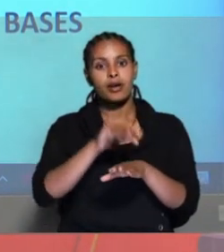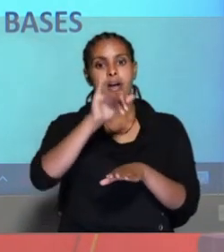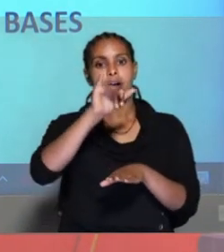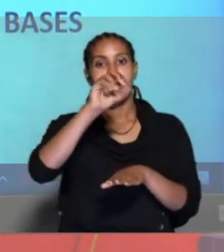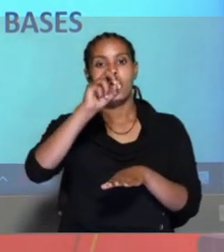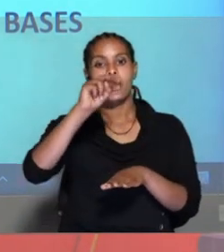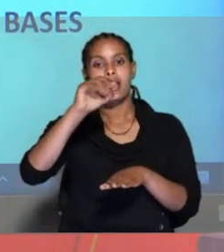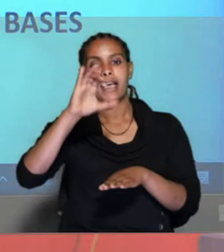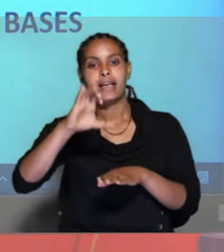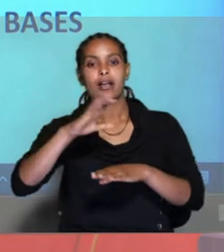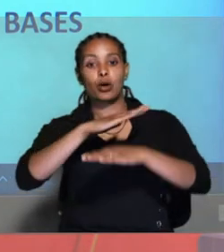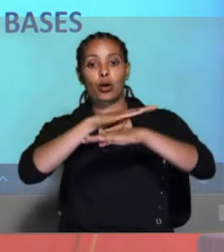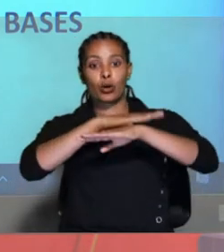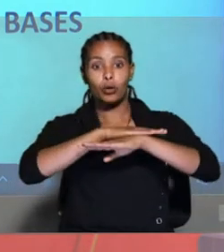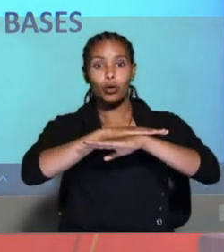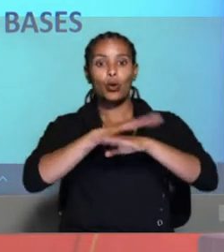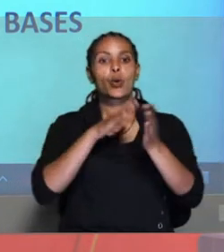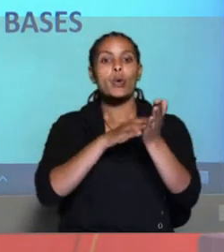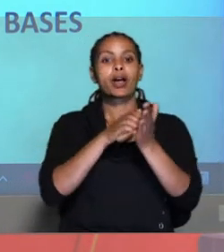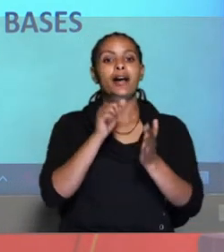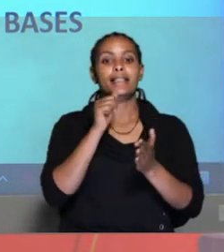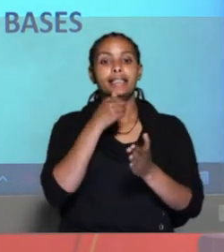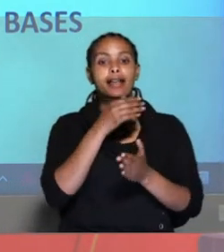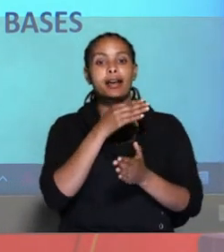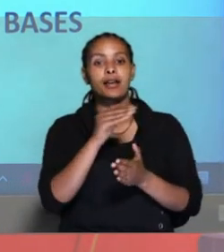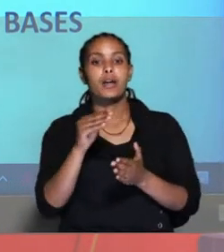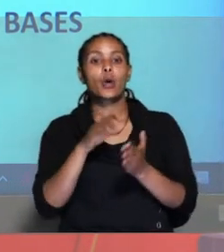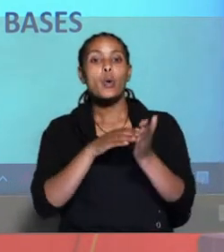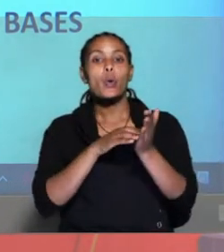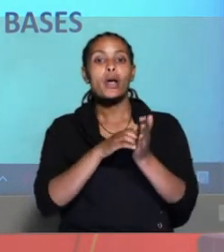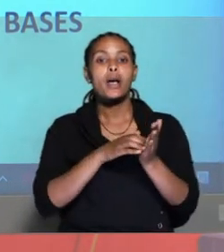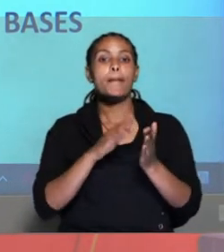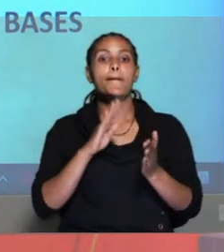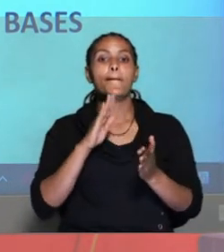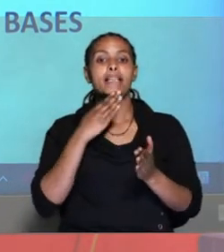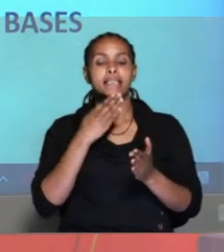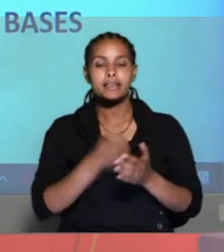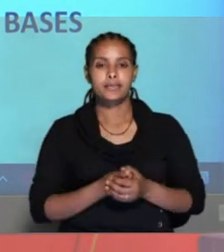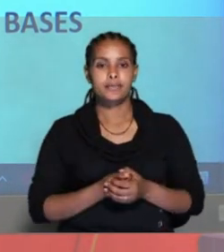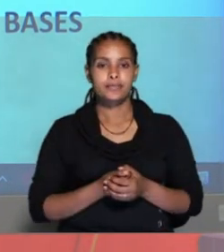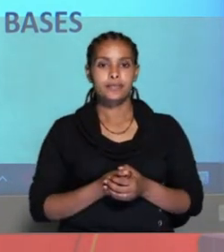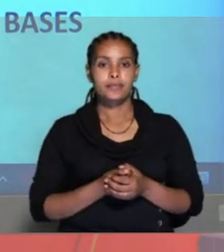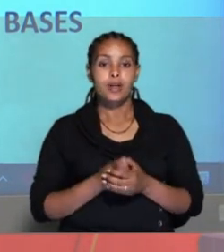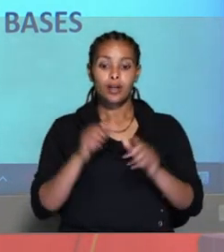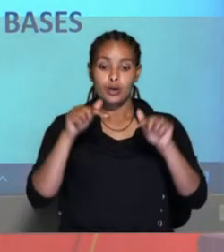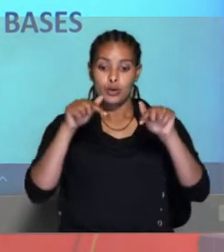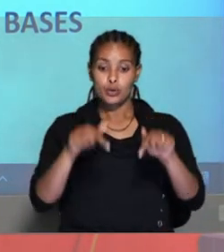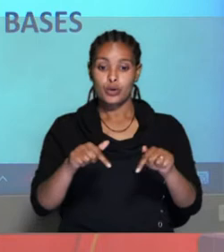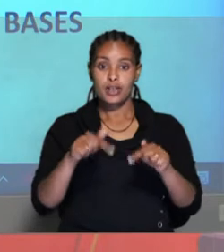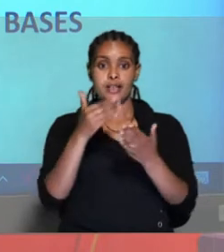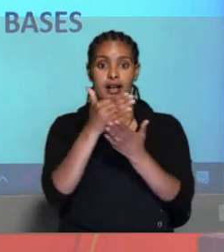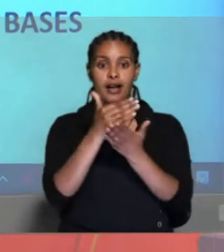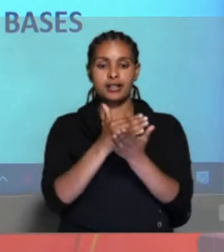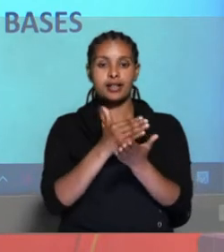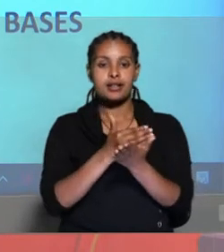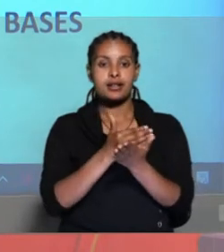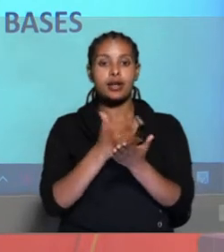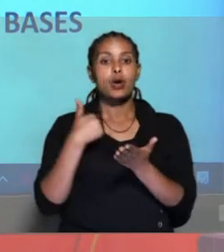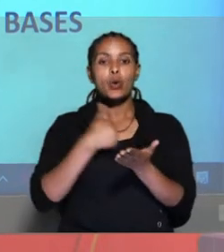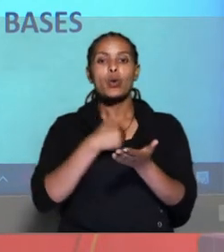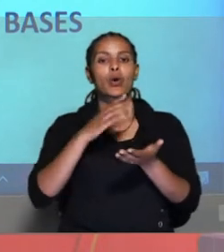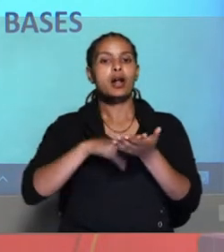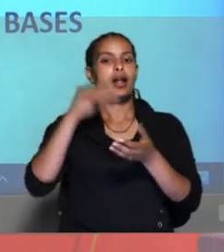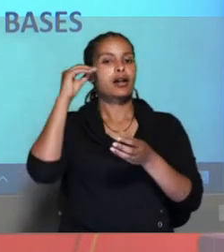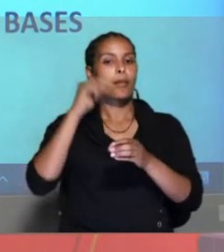Ionic Equilibria of Weak Acids and Weak Bases. In our today's lesson, we will